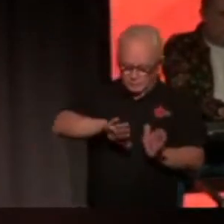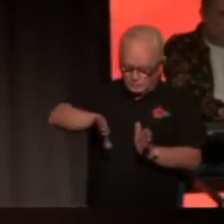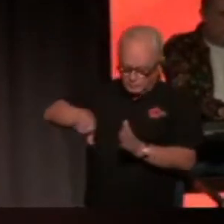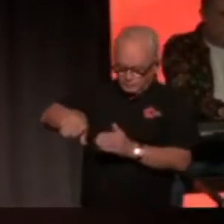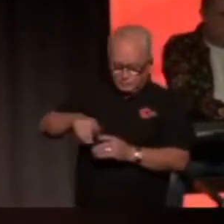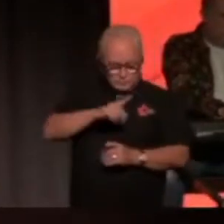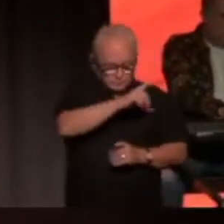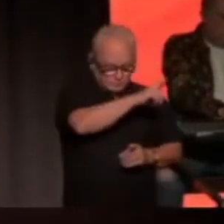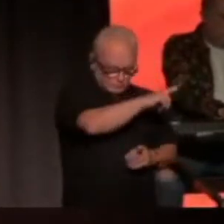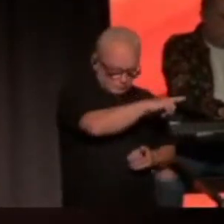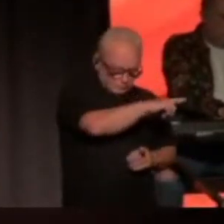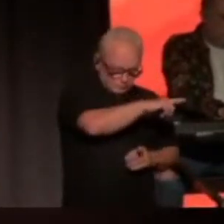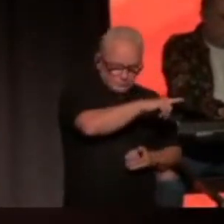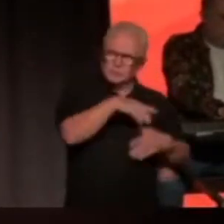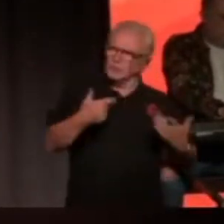So now I believe that